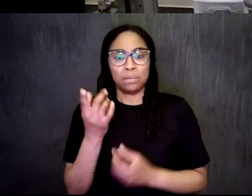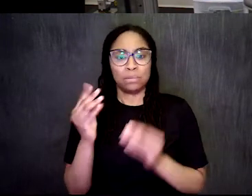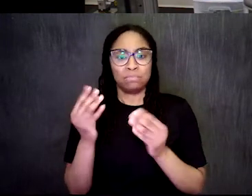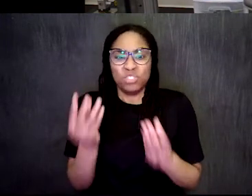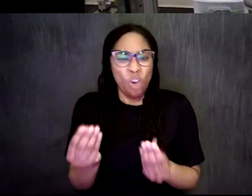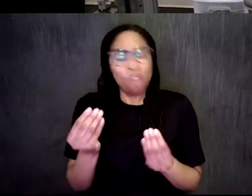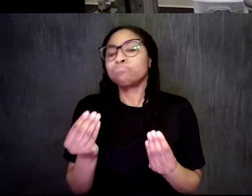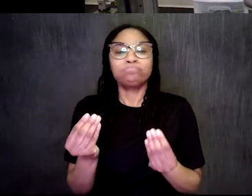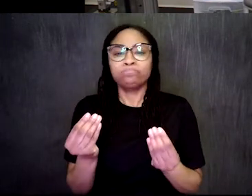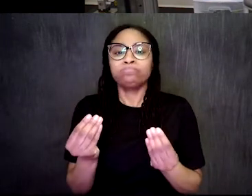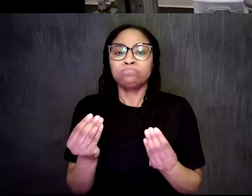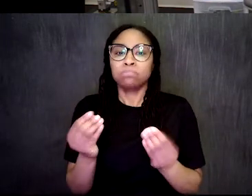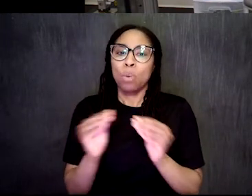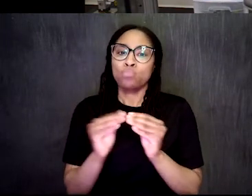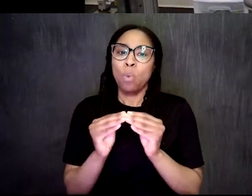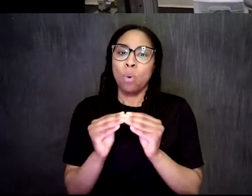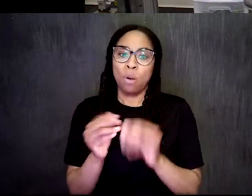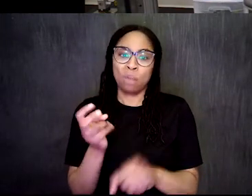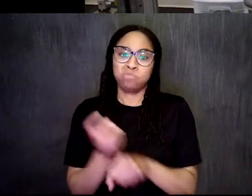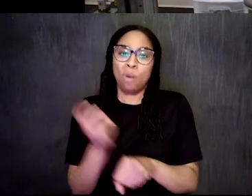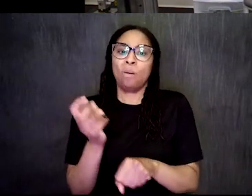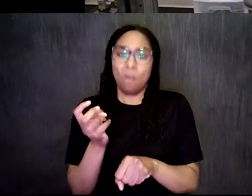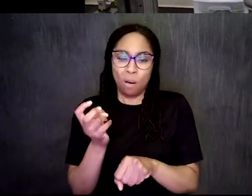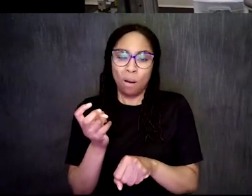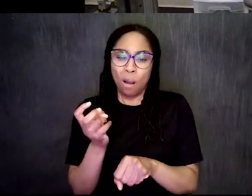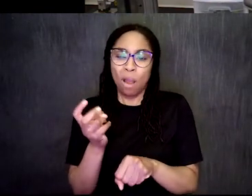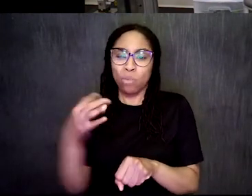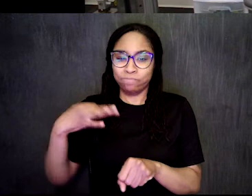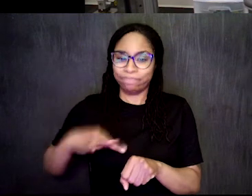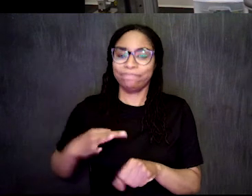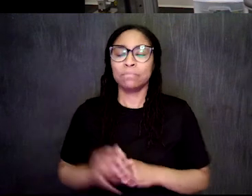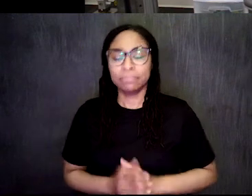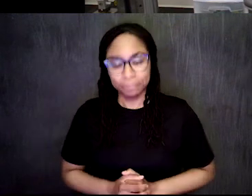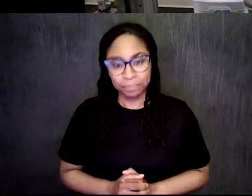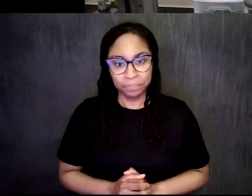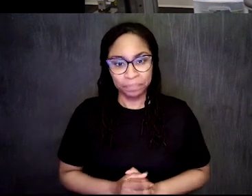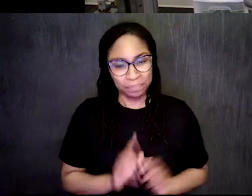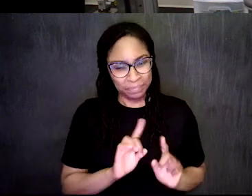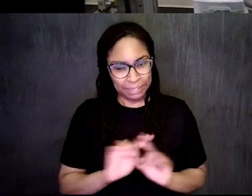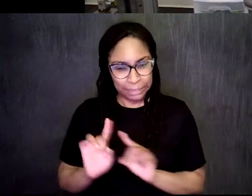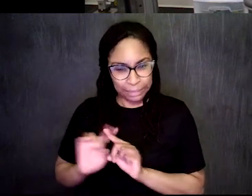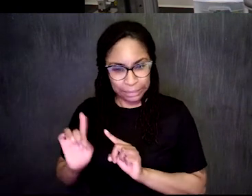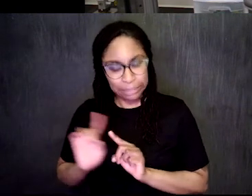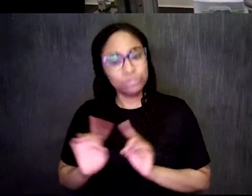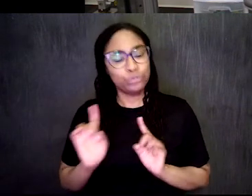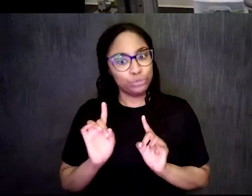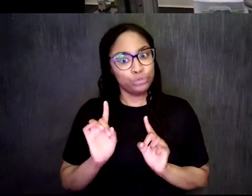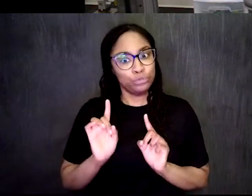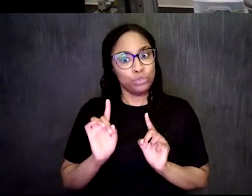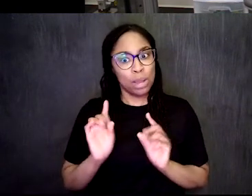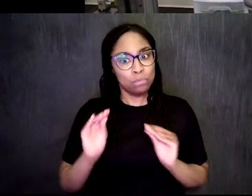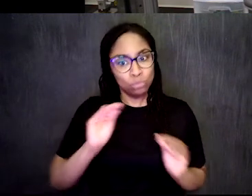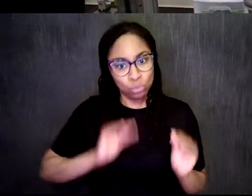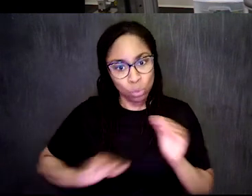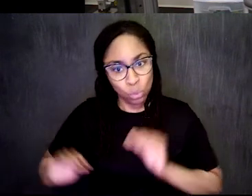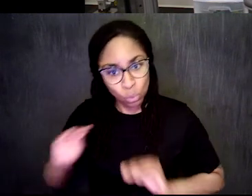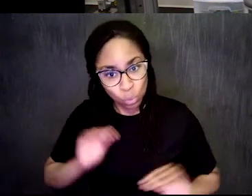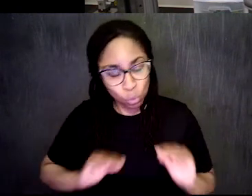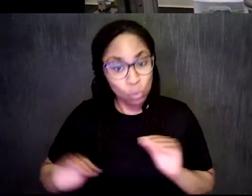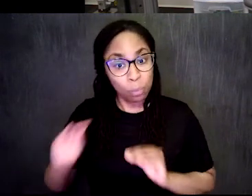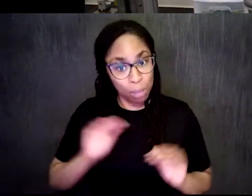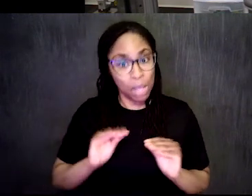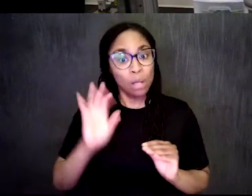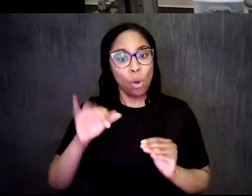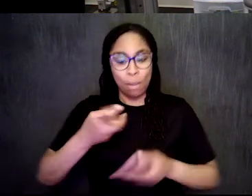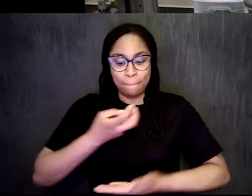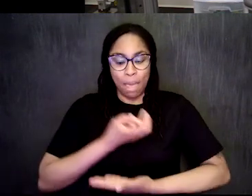of a firm platform is going to be a little bit more beneficial. We're going to be in a few different positions. So we're going